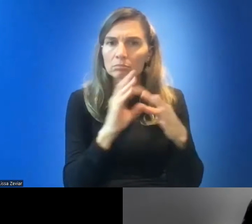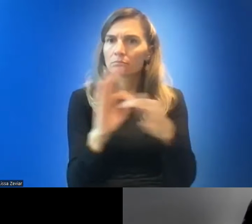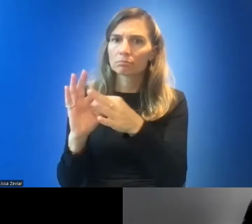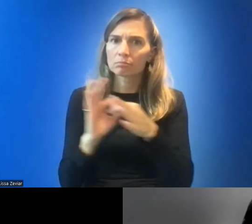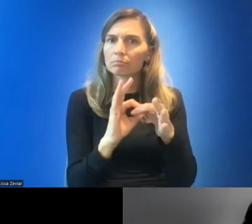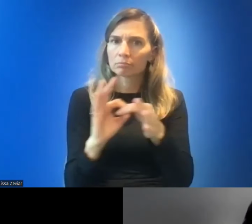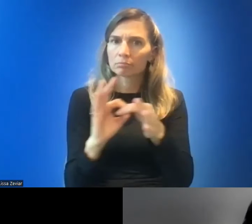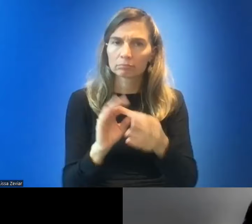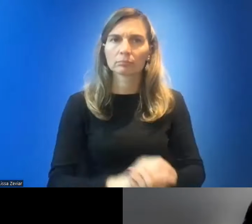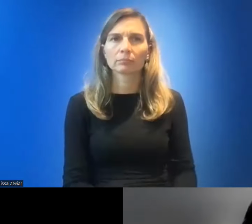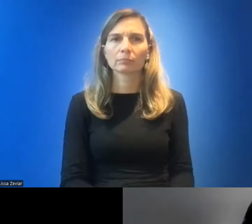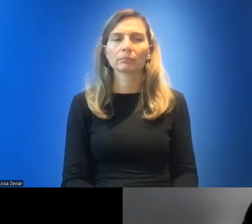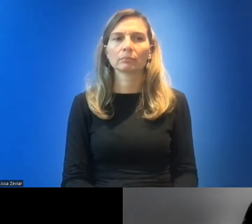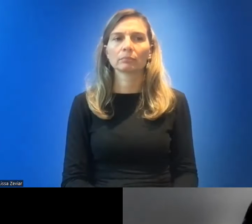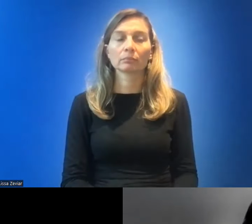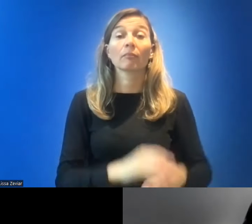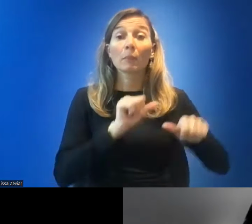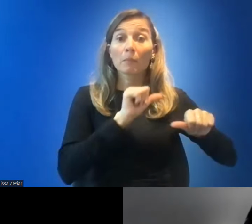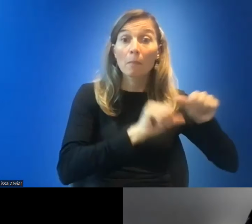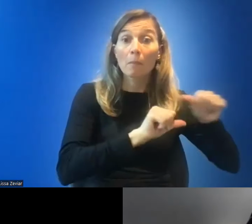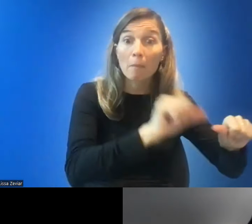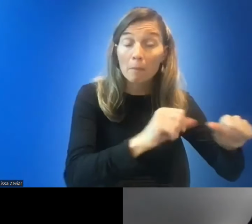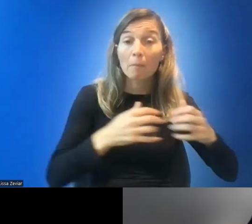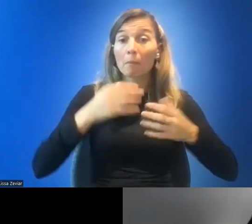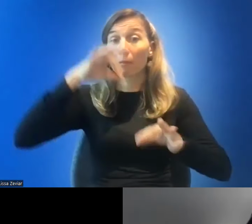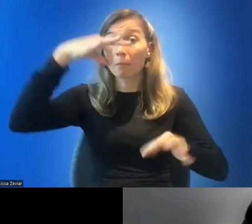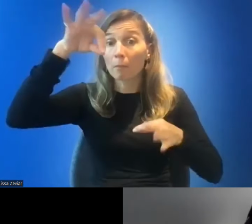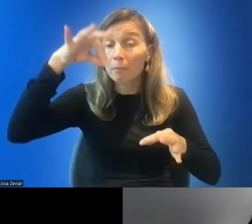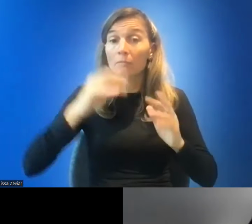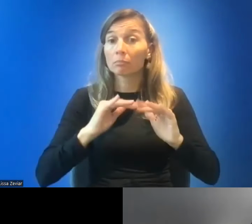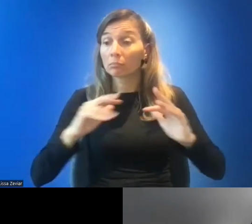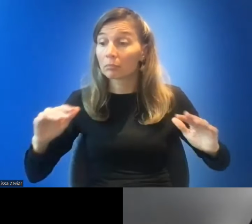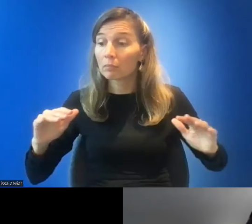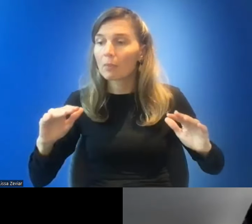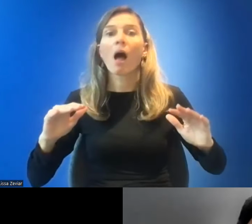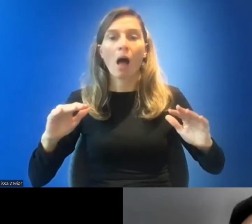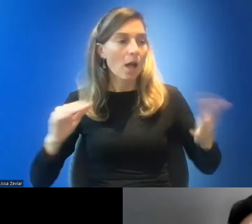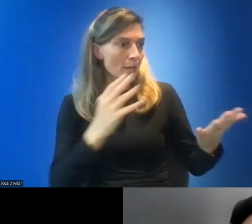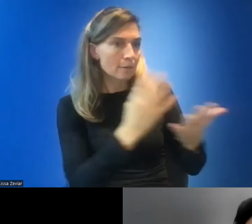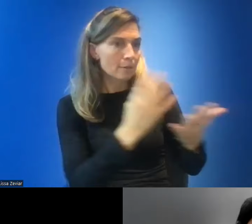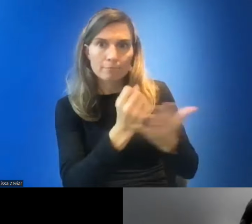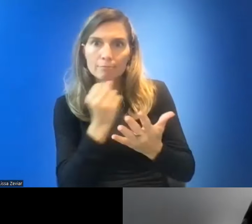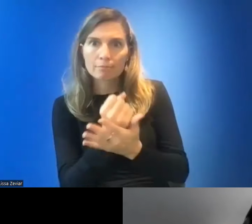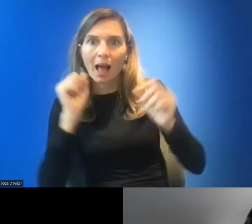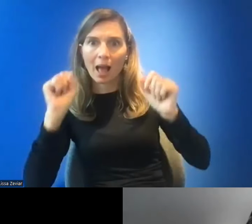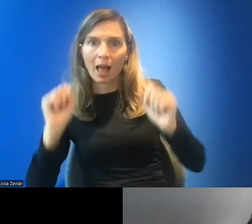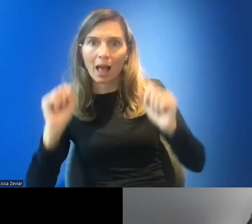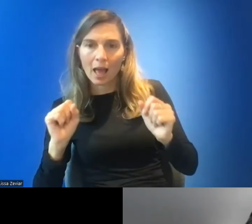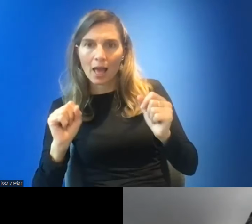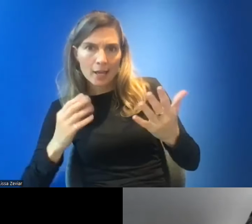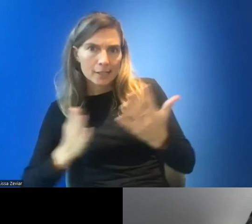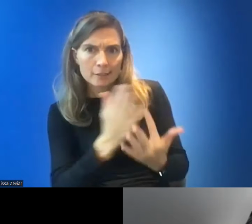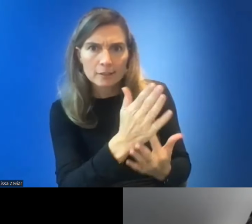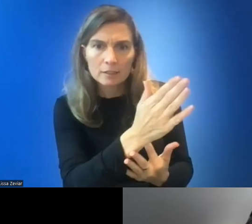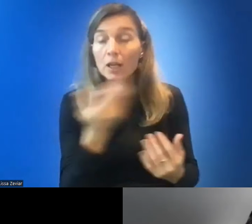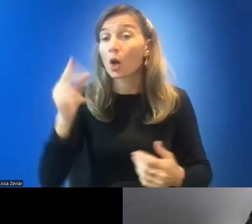type of mechanisms provide an avenue for all of us, UN entities, organizations